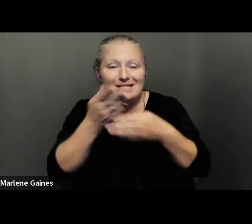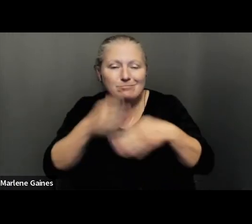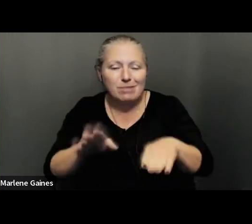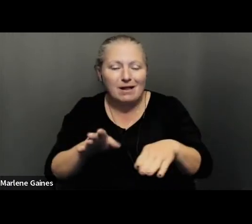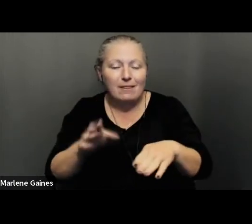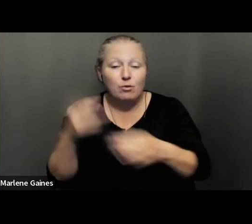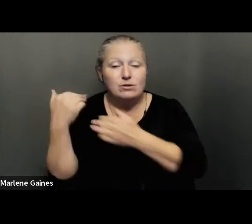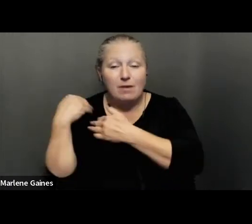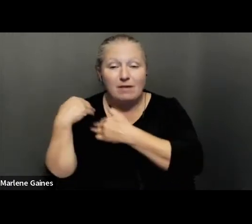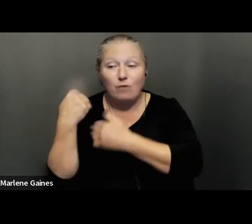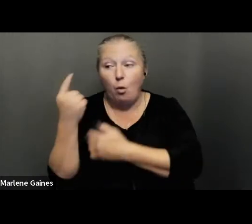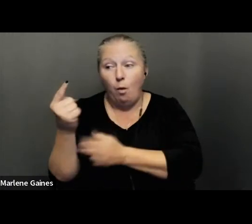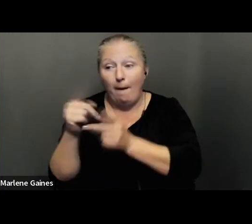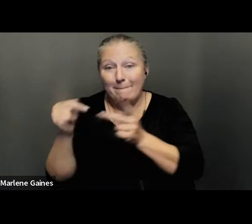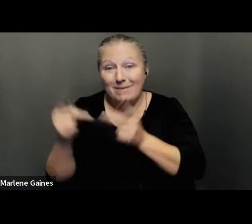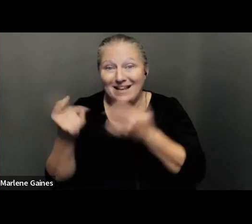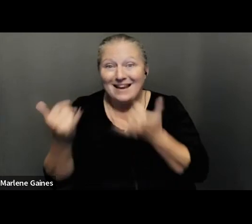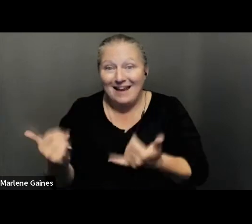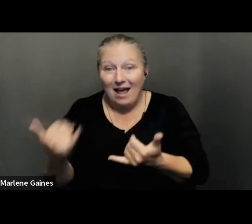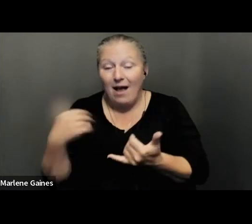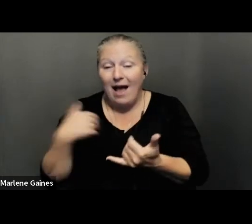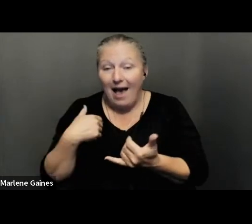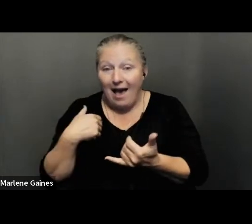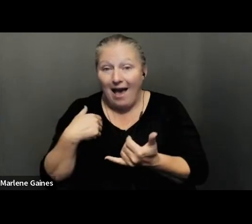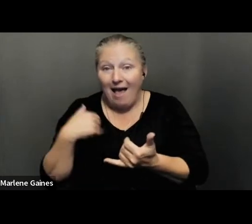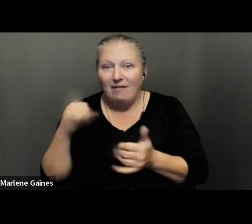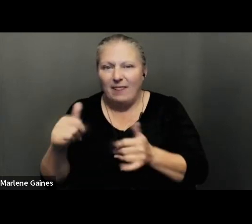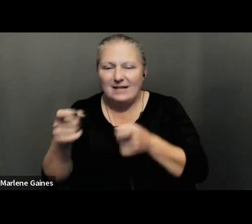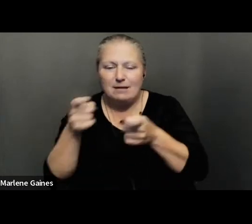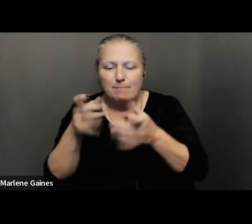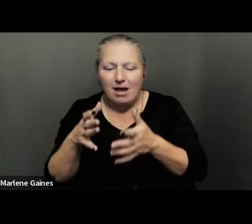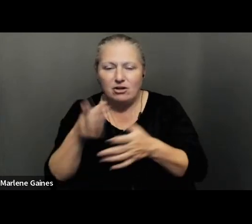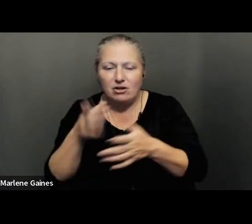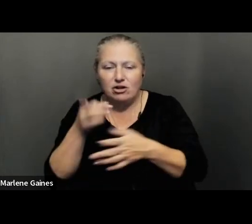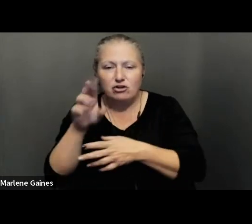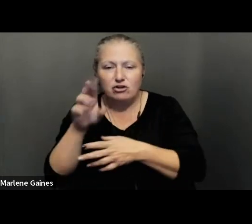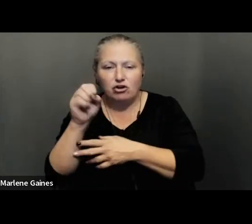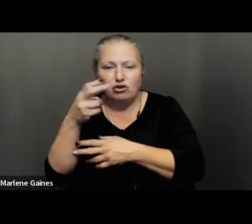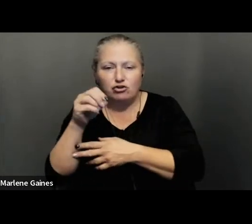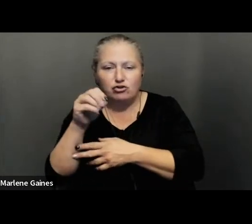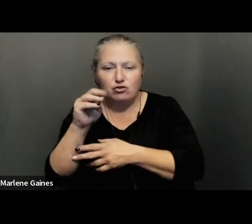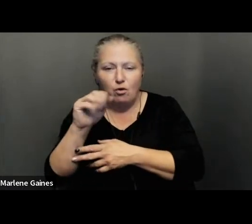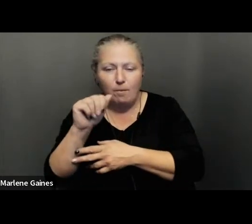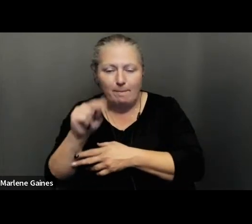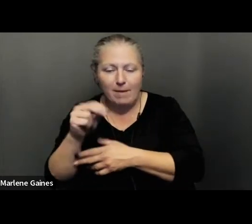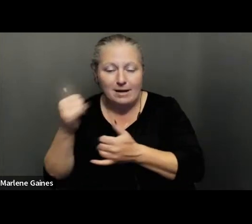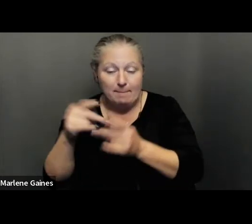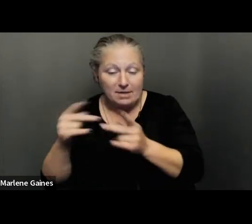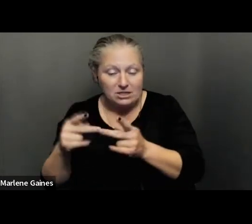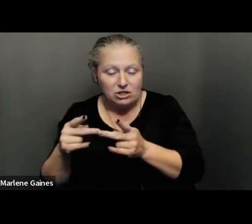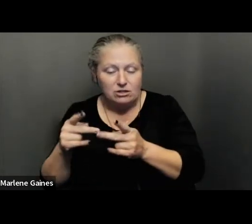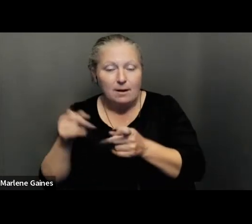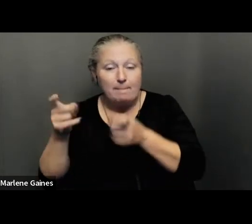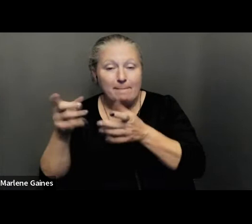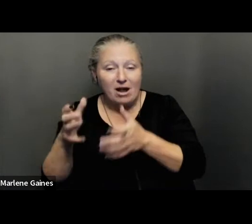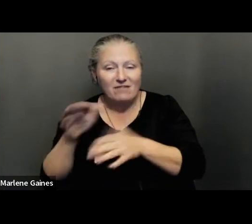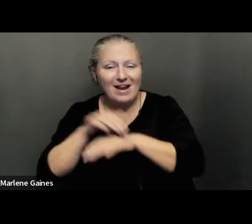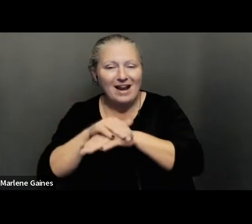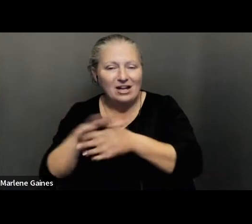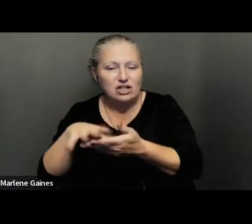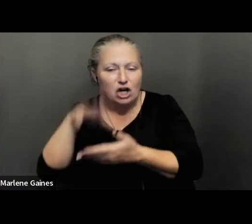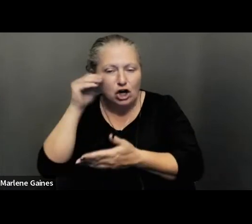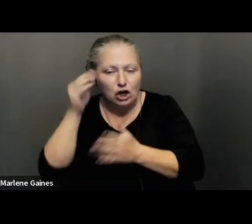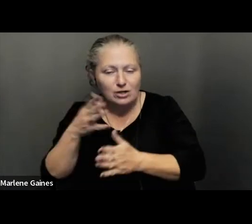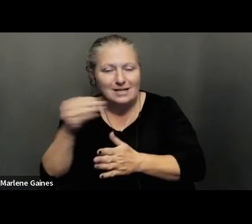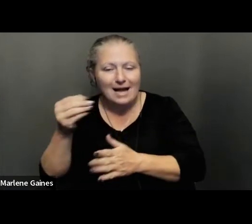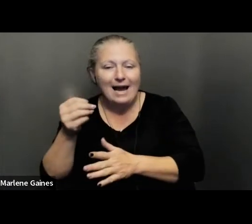responsibilities of the one position we have now, which is the manager, Dr. Showman's position, currently the manager of English learners and